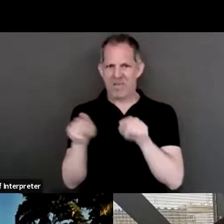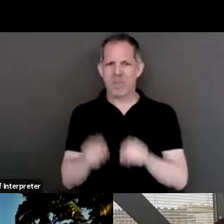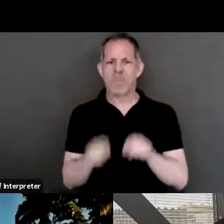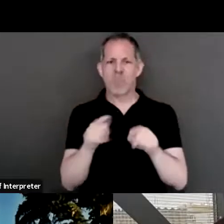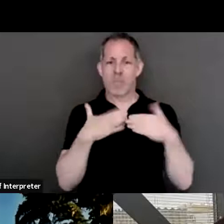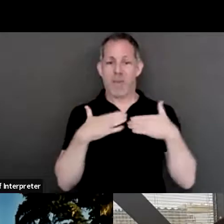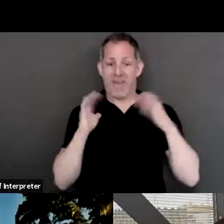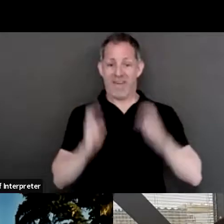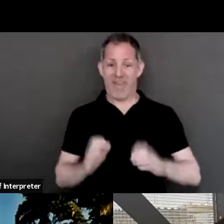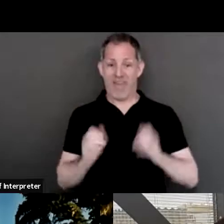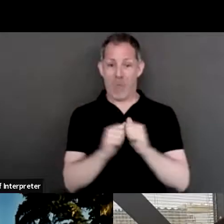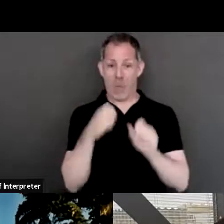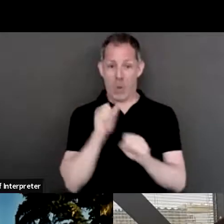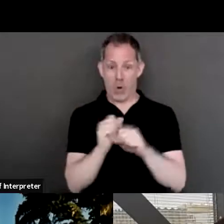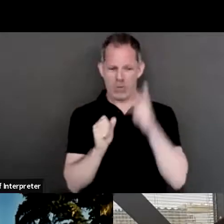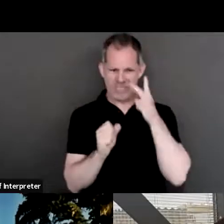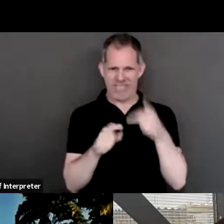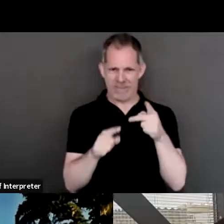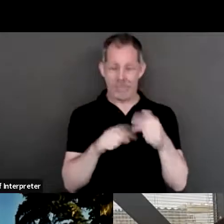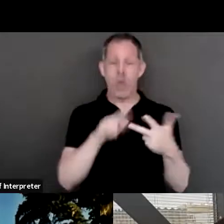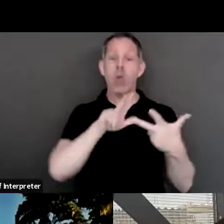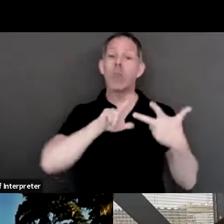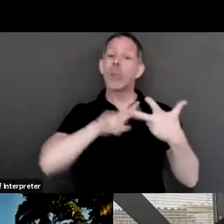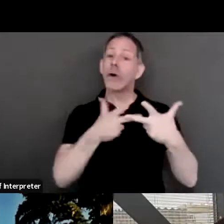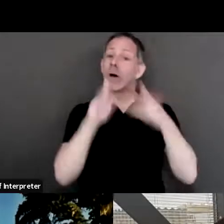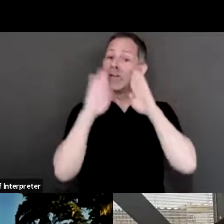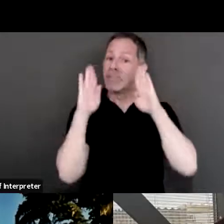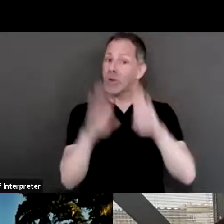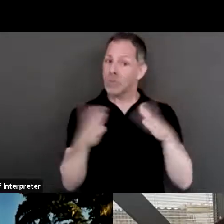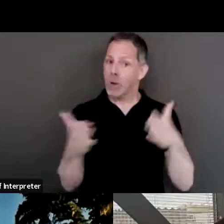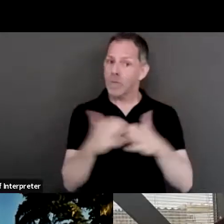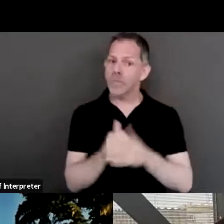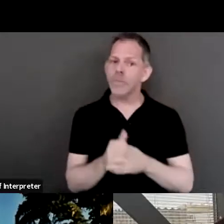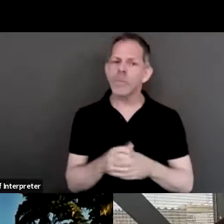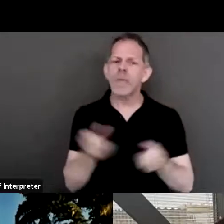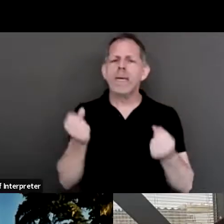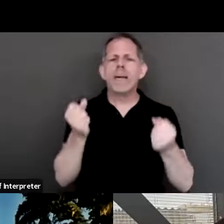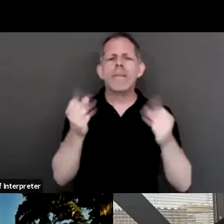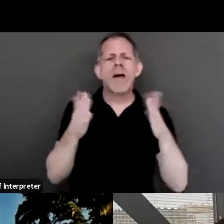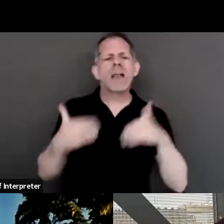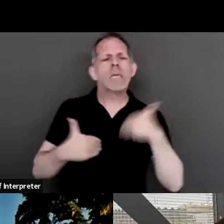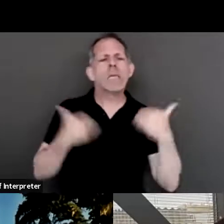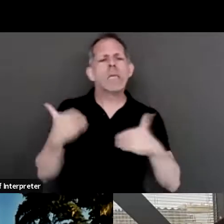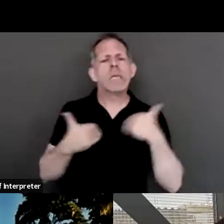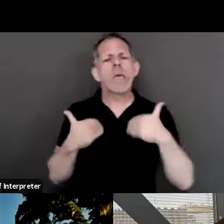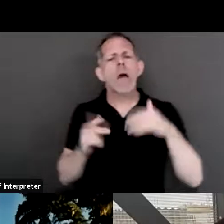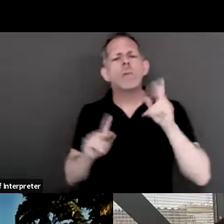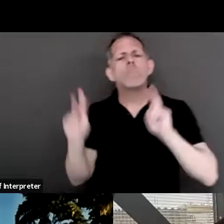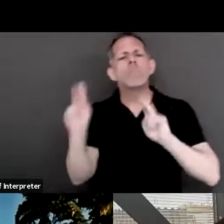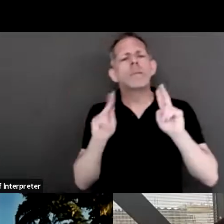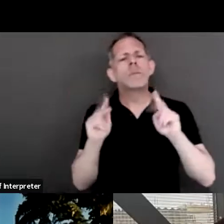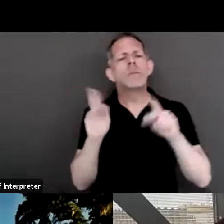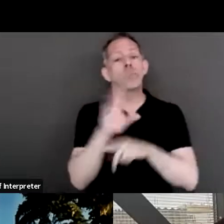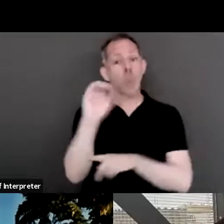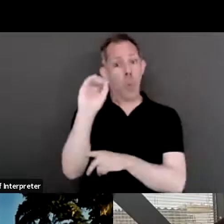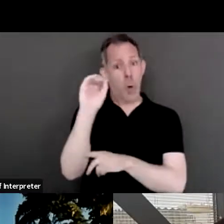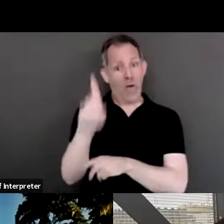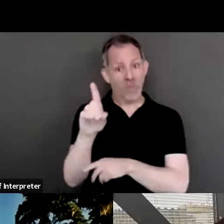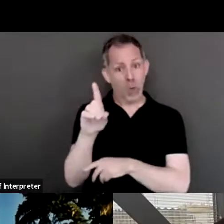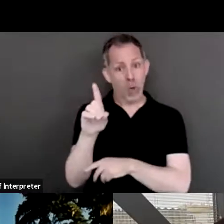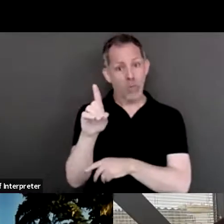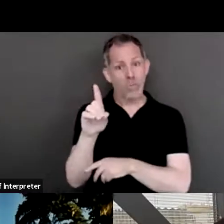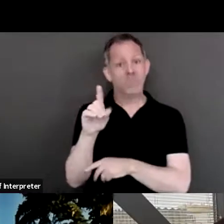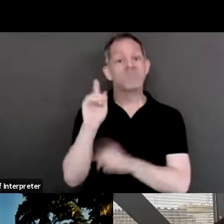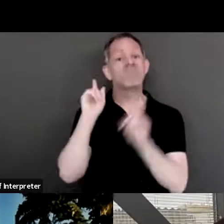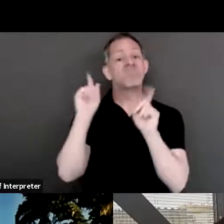youth and young adults. Overdose is reversible, but death is not. We need to have people